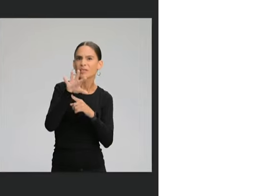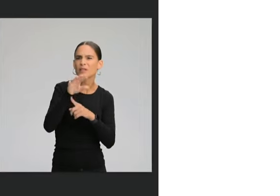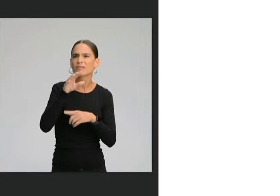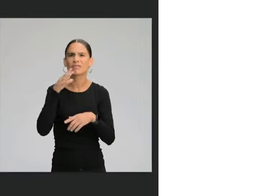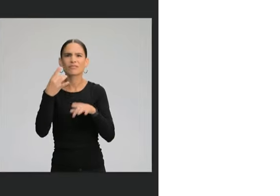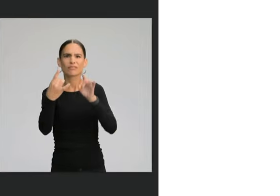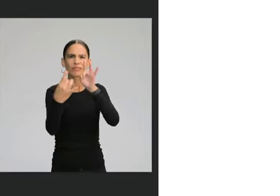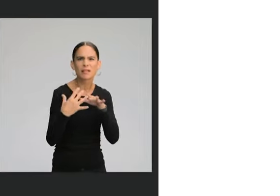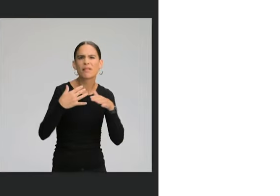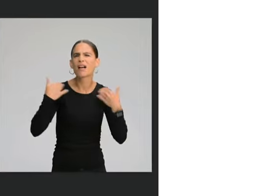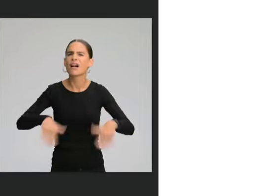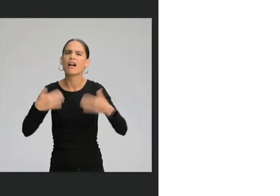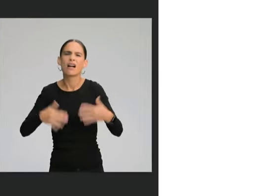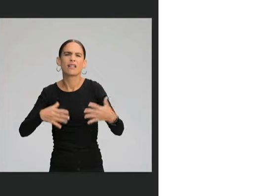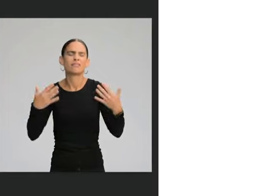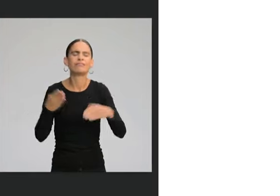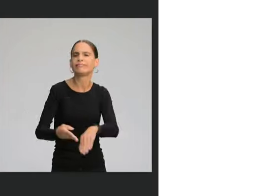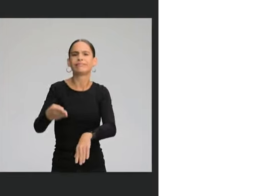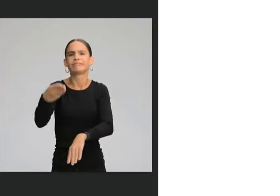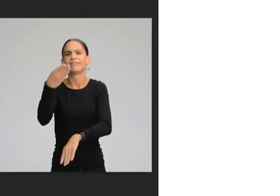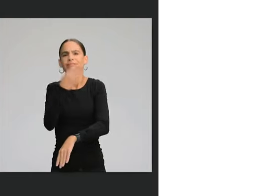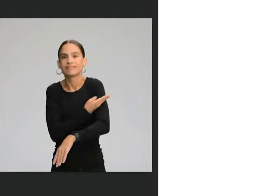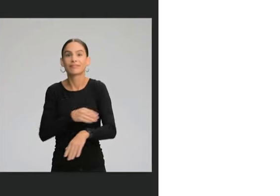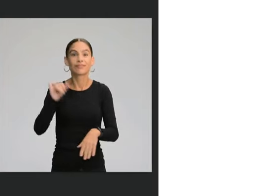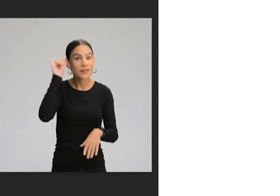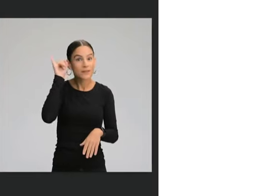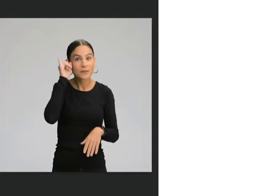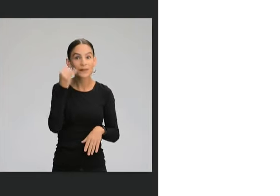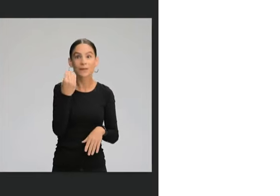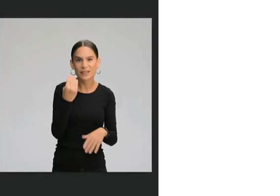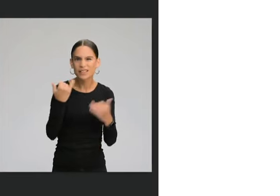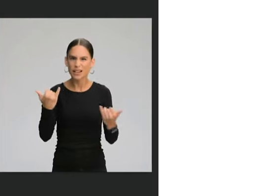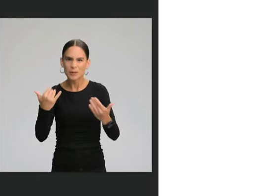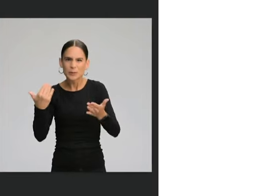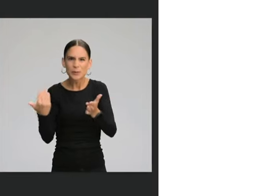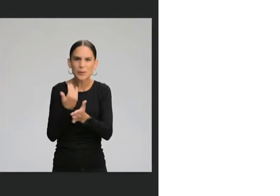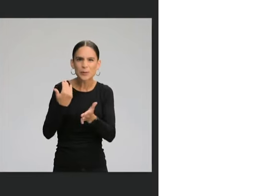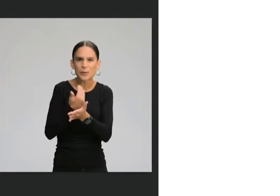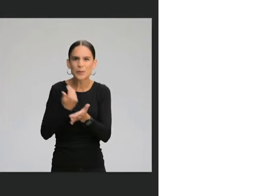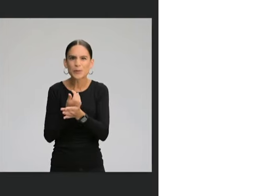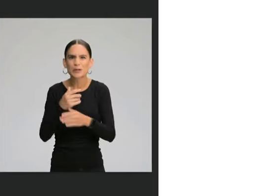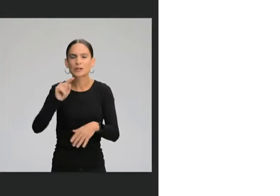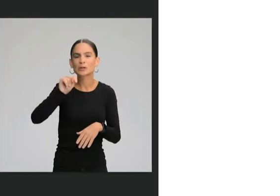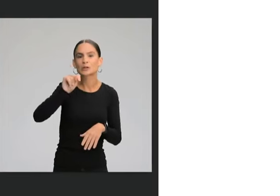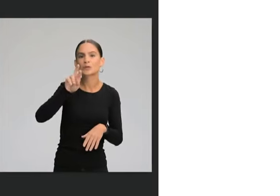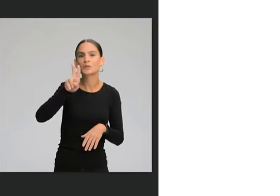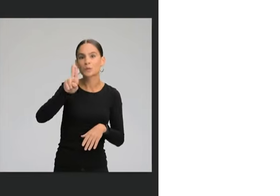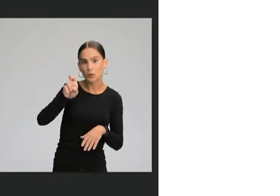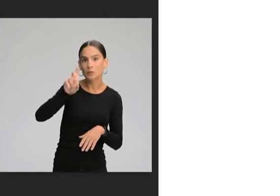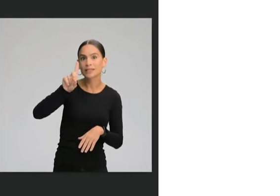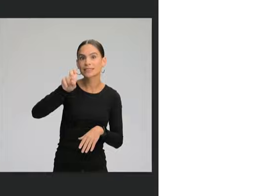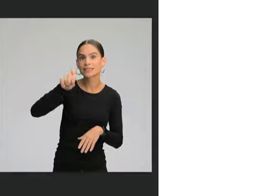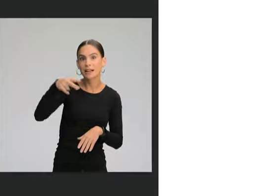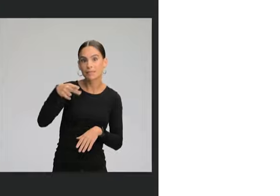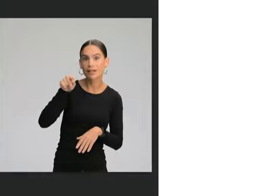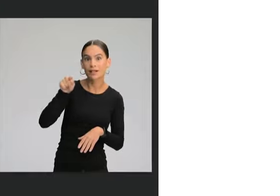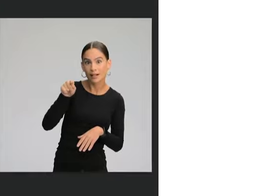more. iPhone 14 has a new true-depth camera. It has a faster f1.9 aperture. That's impressive.